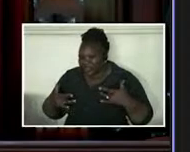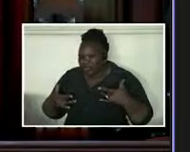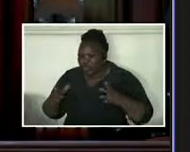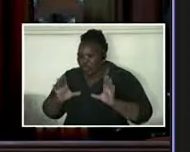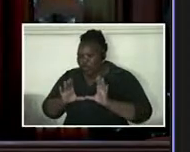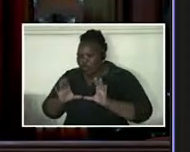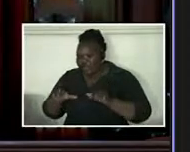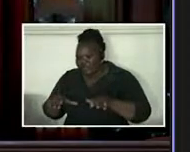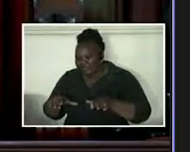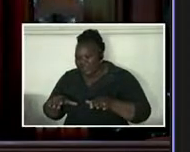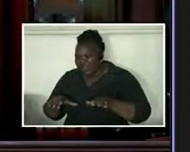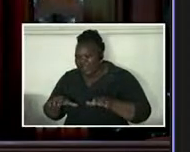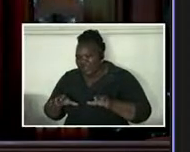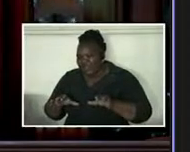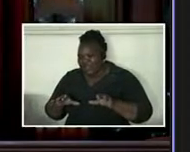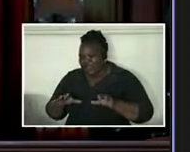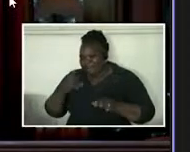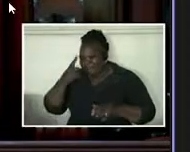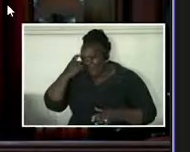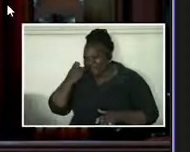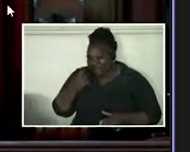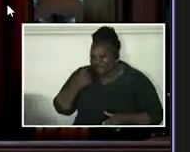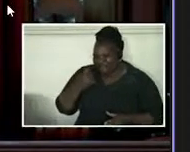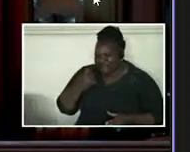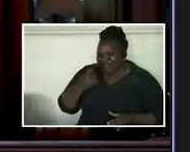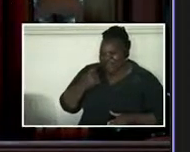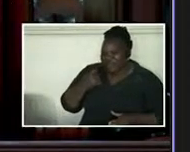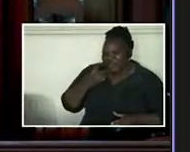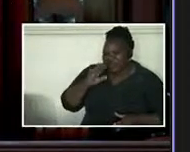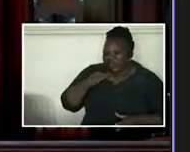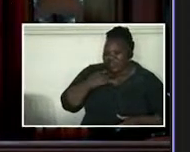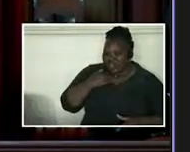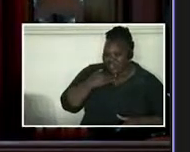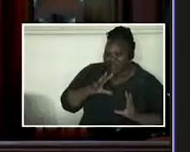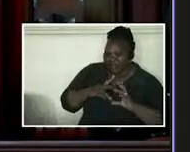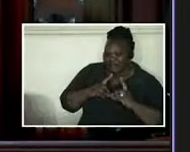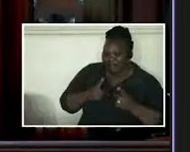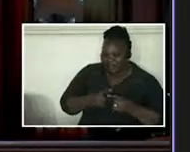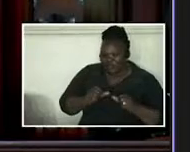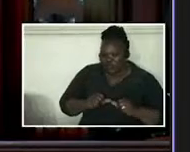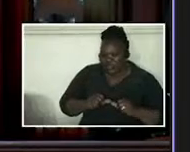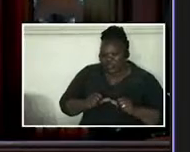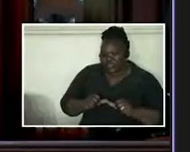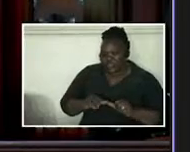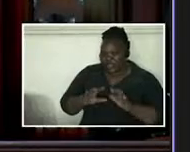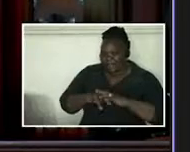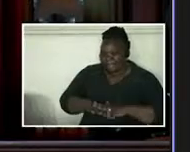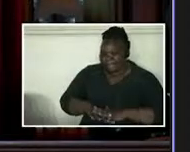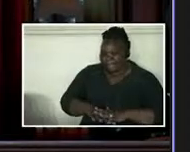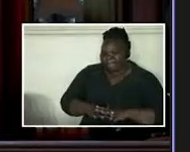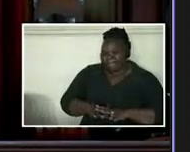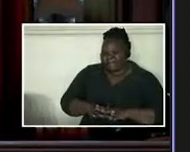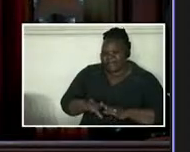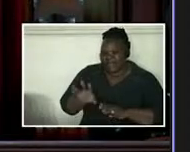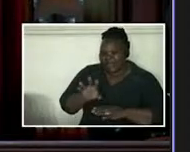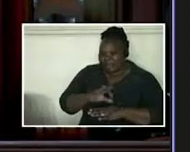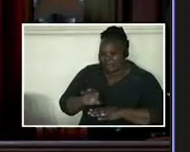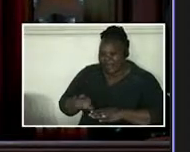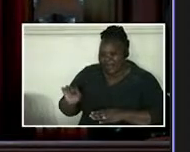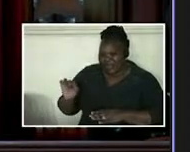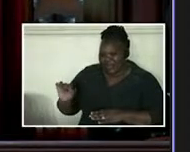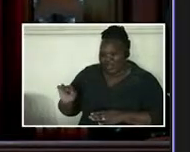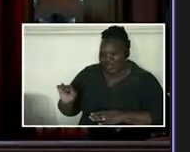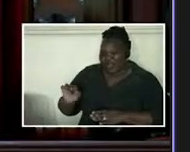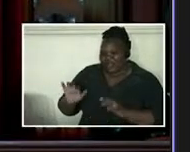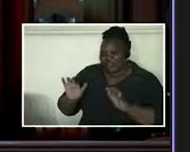communication with governmental stakeholders is paramount and the department as the department continues to implement its rationalization plan challenge is emanating from the